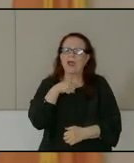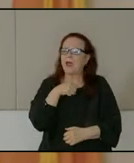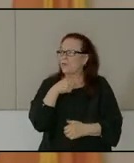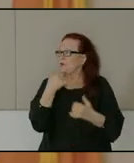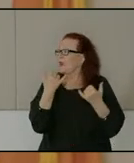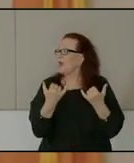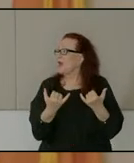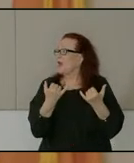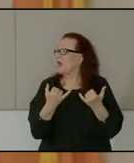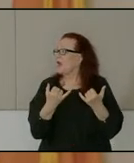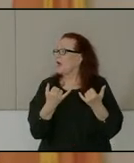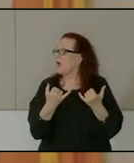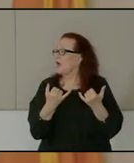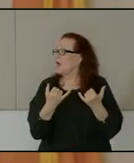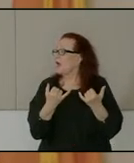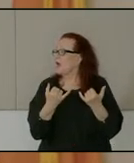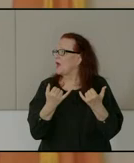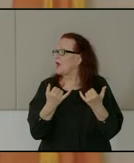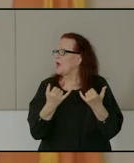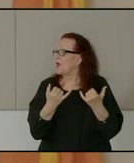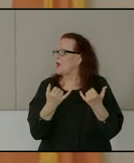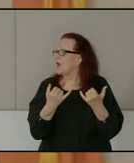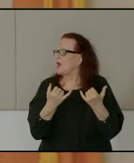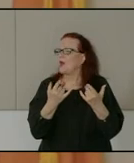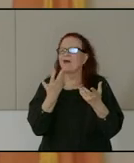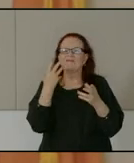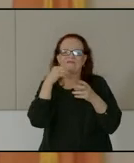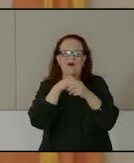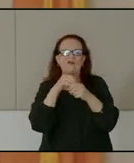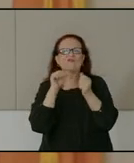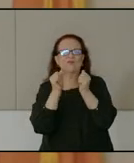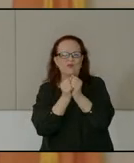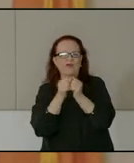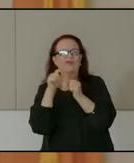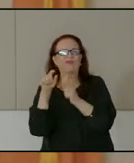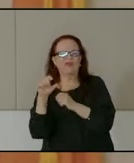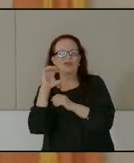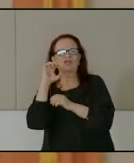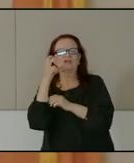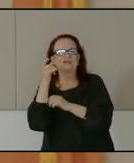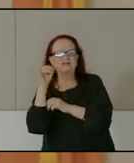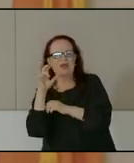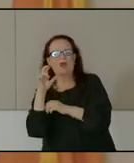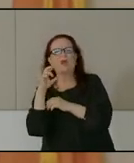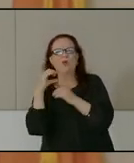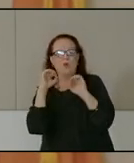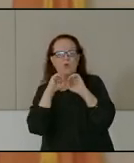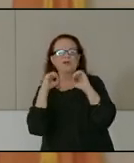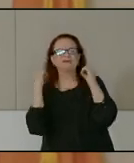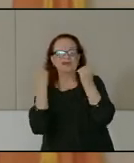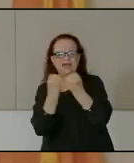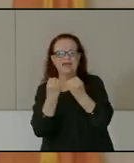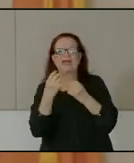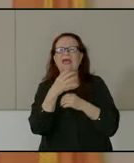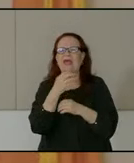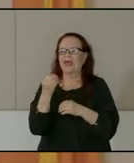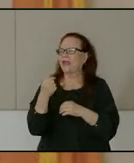that I'm a part of Uplift charity organization, and now I'm a member of this great